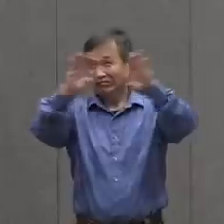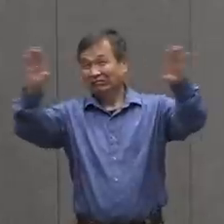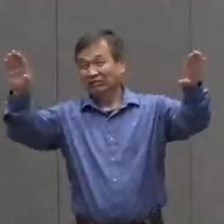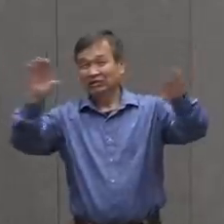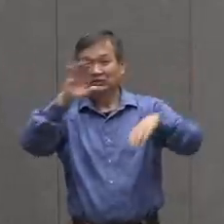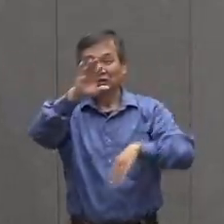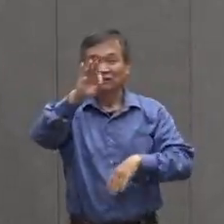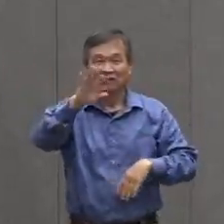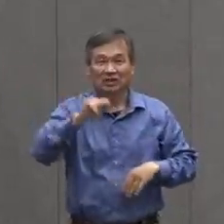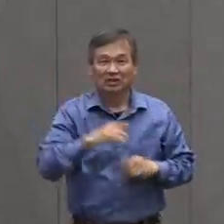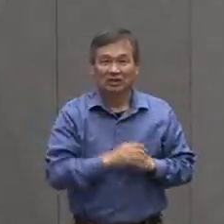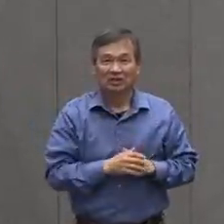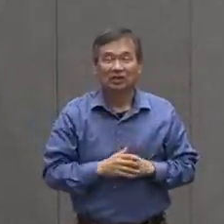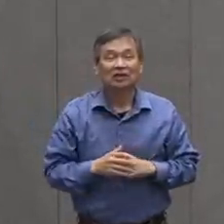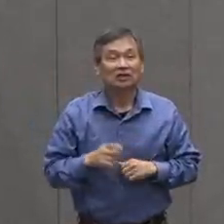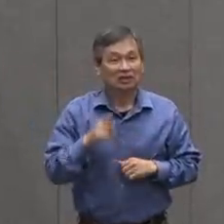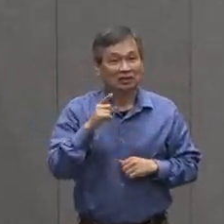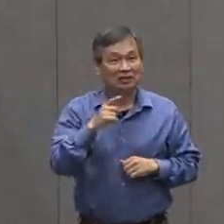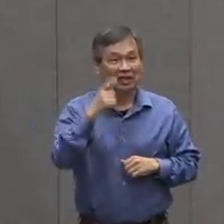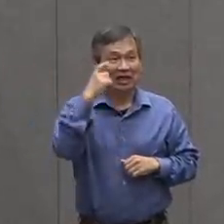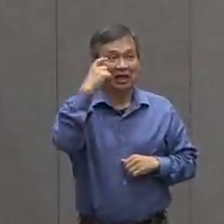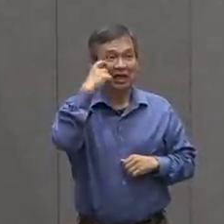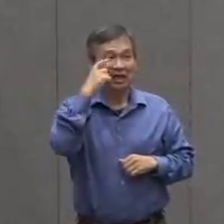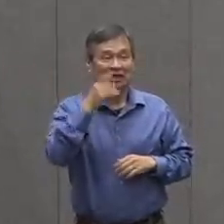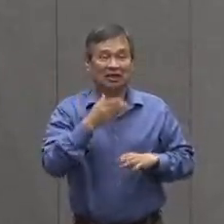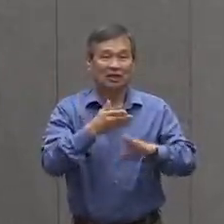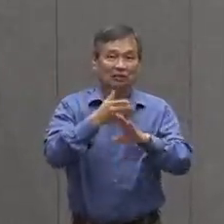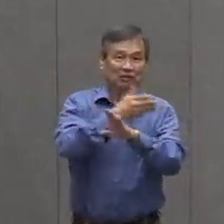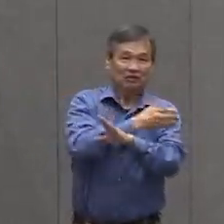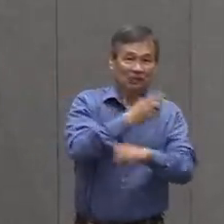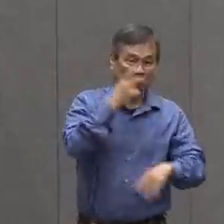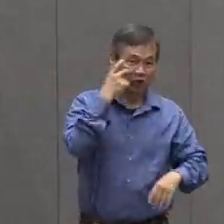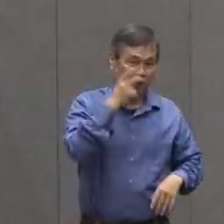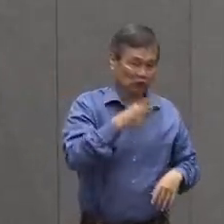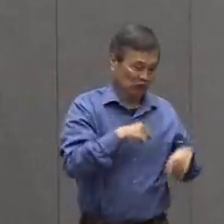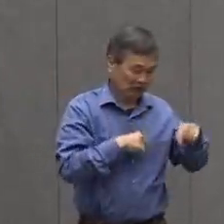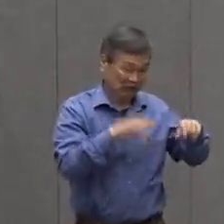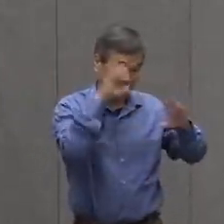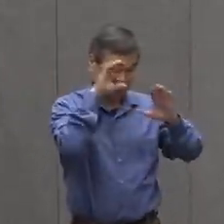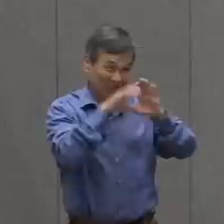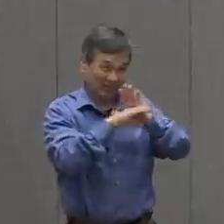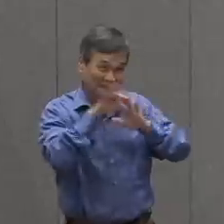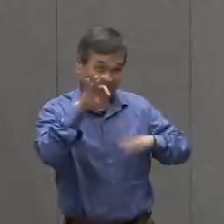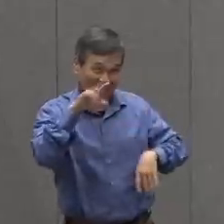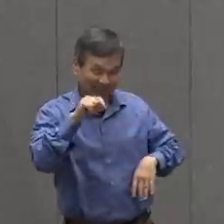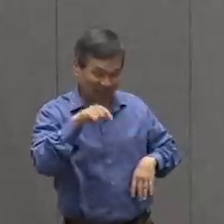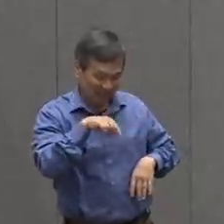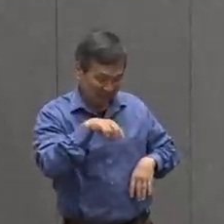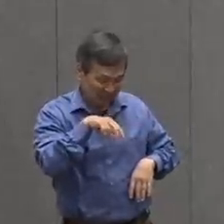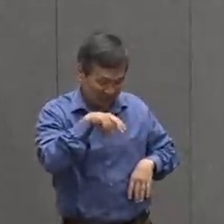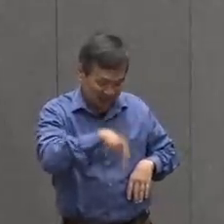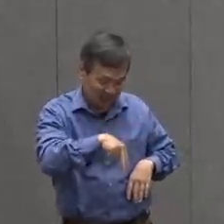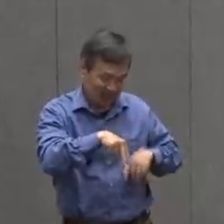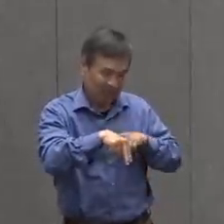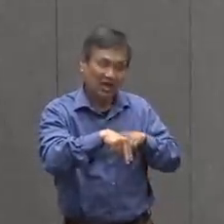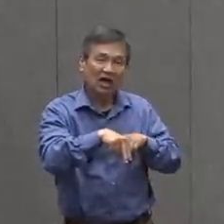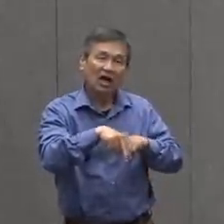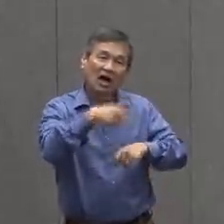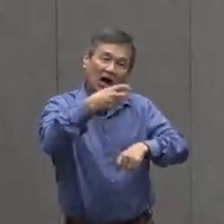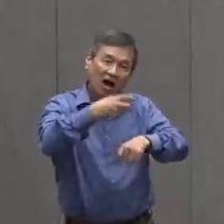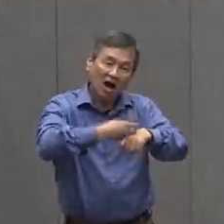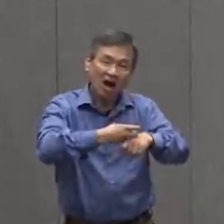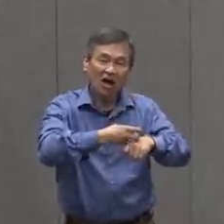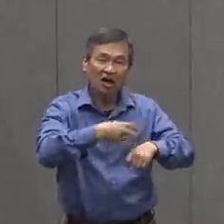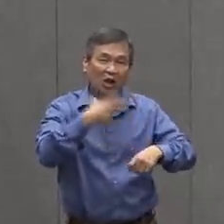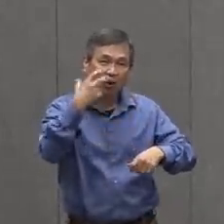I think that's why they looked hard in this previous page. Those feet looked really hard. And that's why, because they were using them